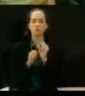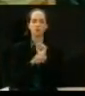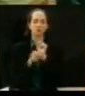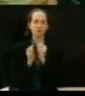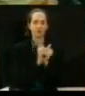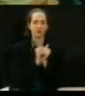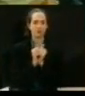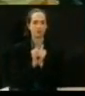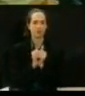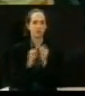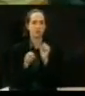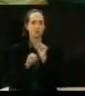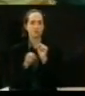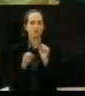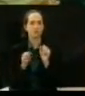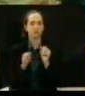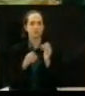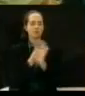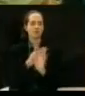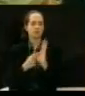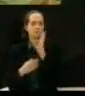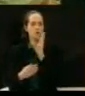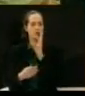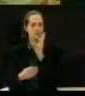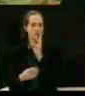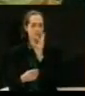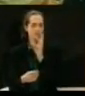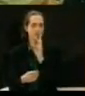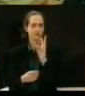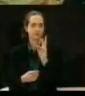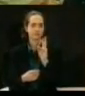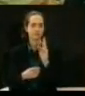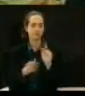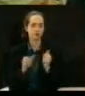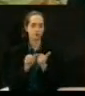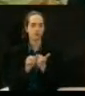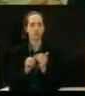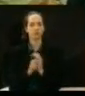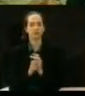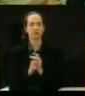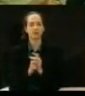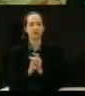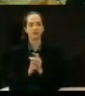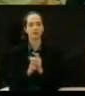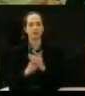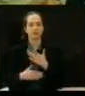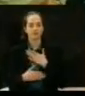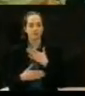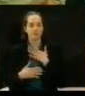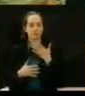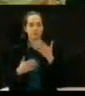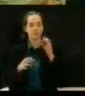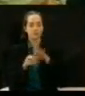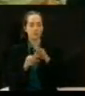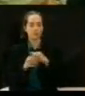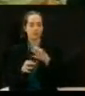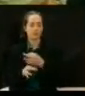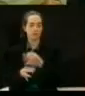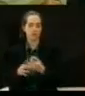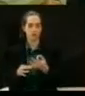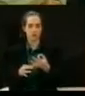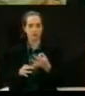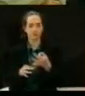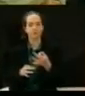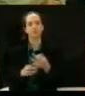I'm glad you've voted to defer the action on this, but we ask that you consider